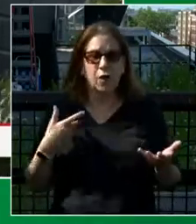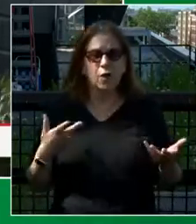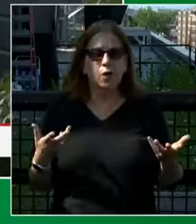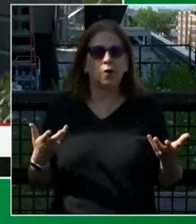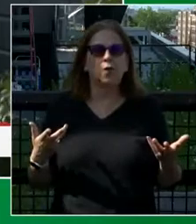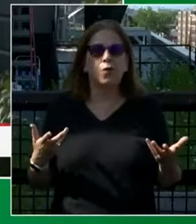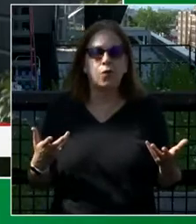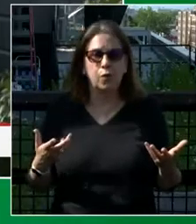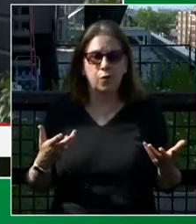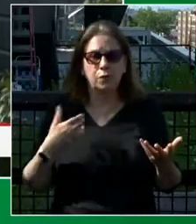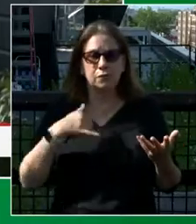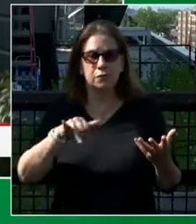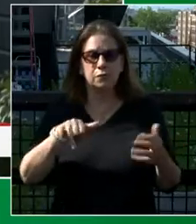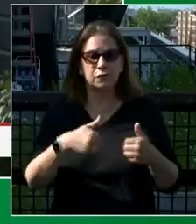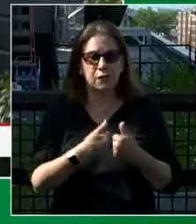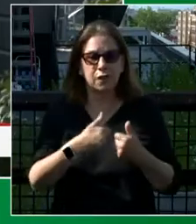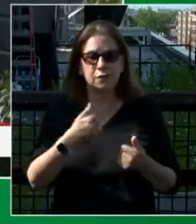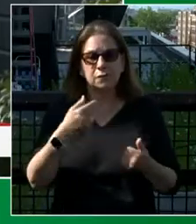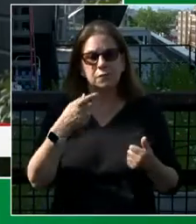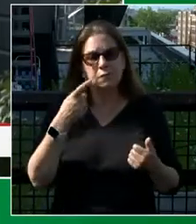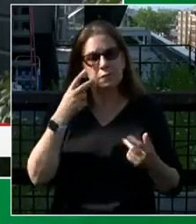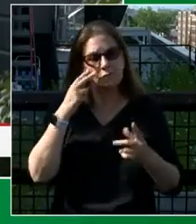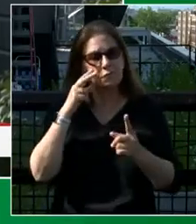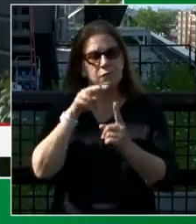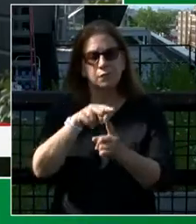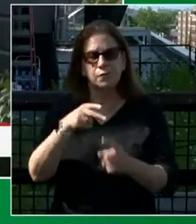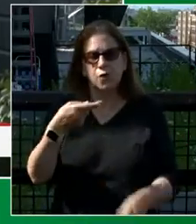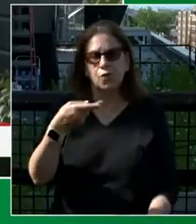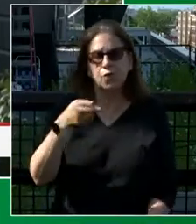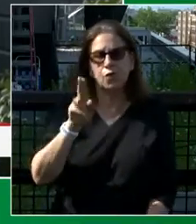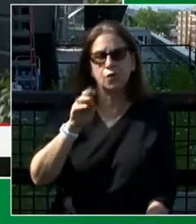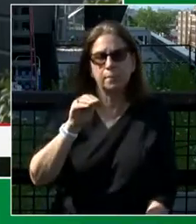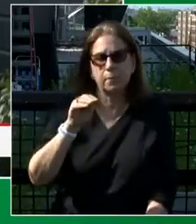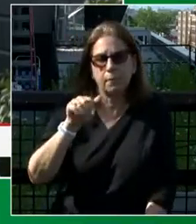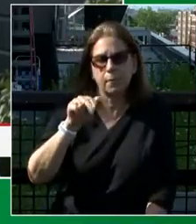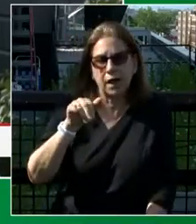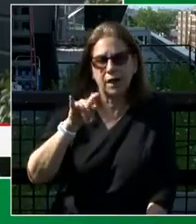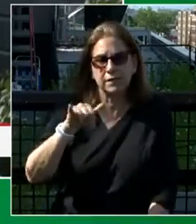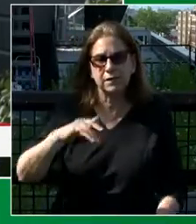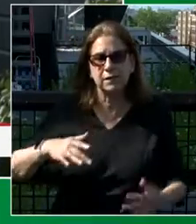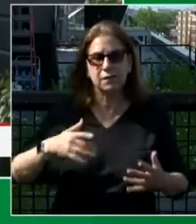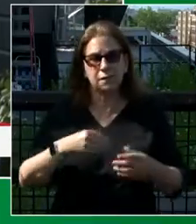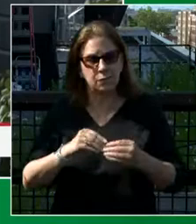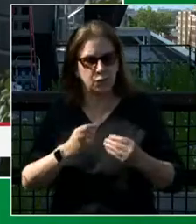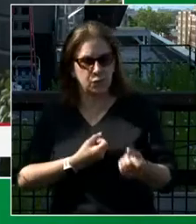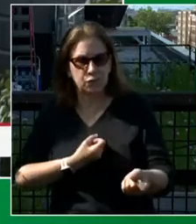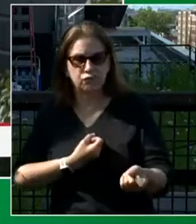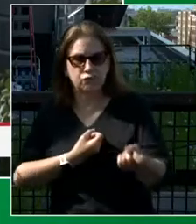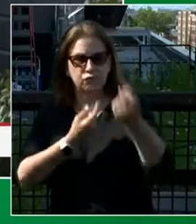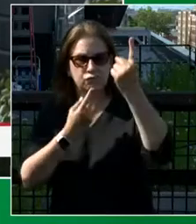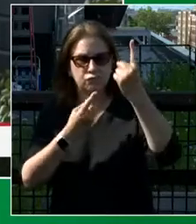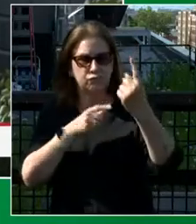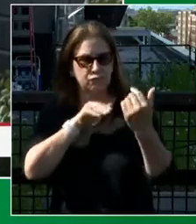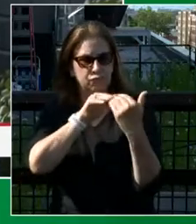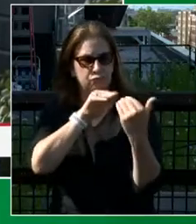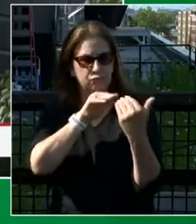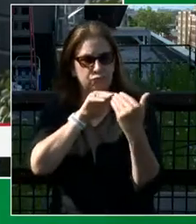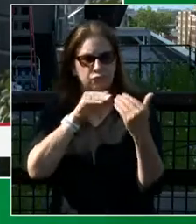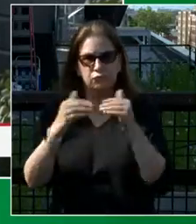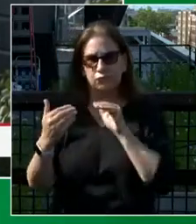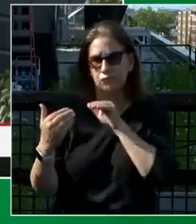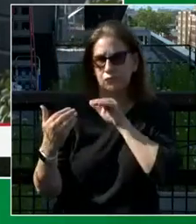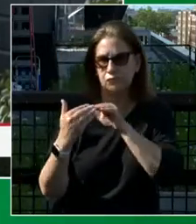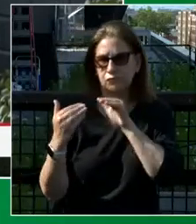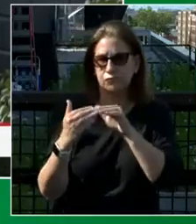on conference calls, et cetera, are something all of us are really grappling with as we come back to the office and as we come back to real life